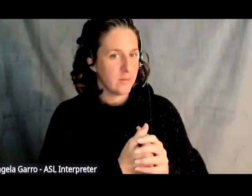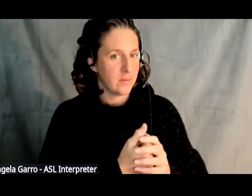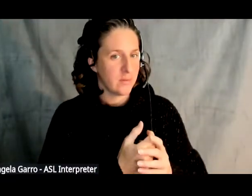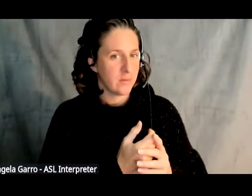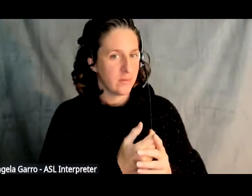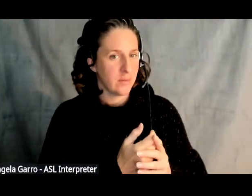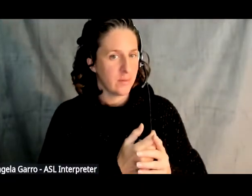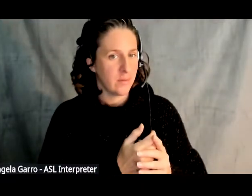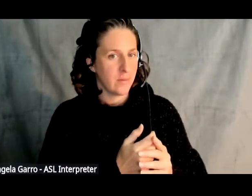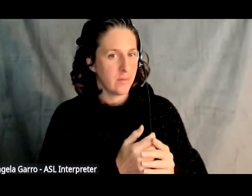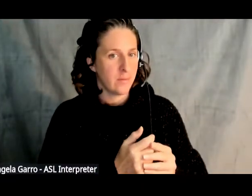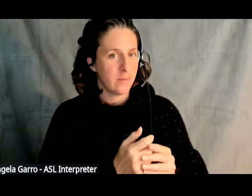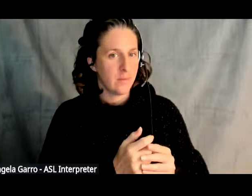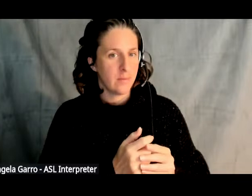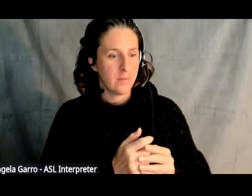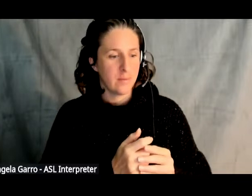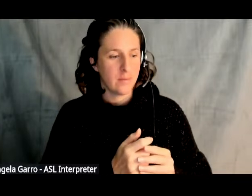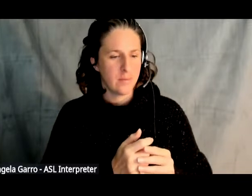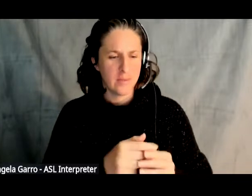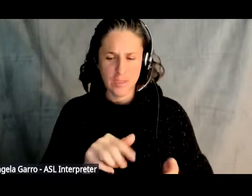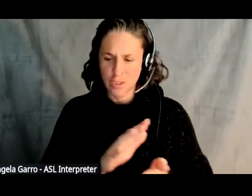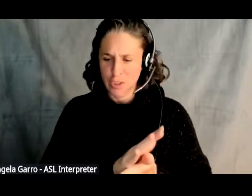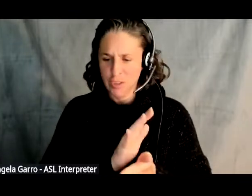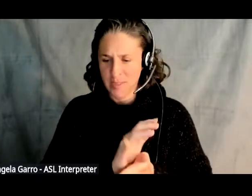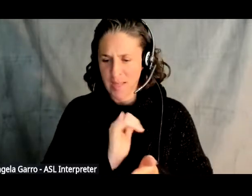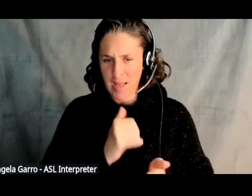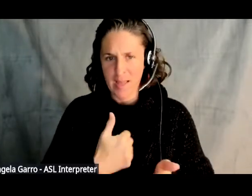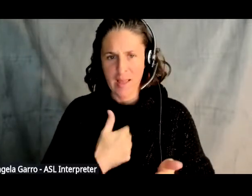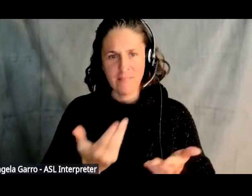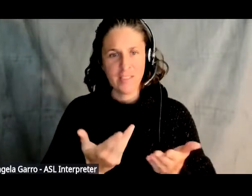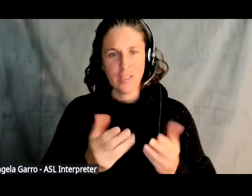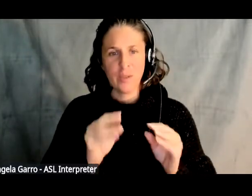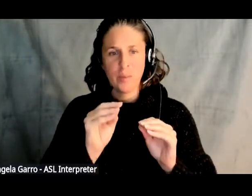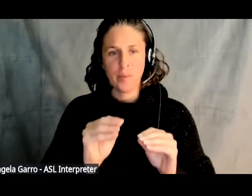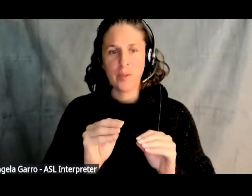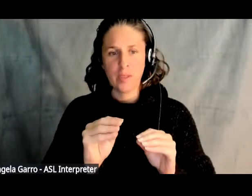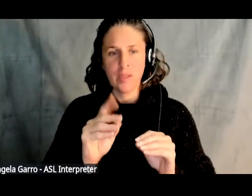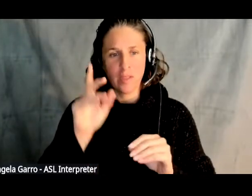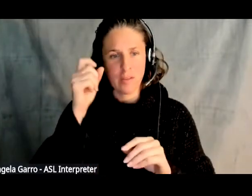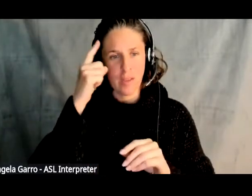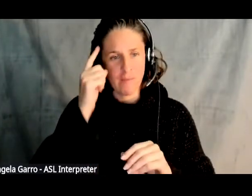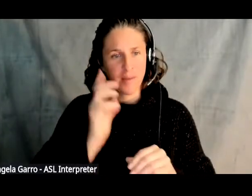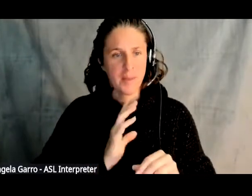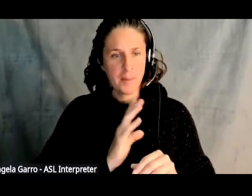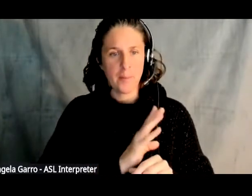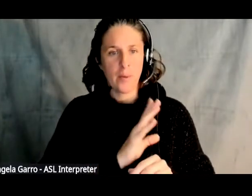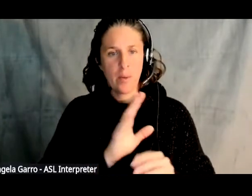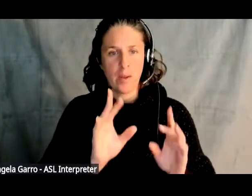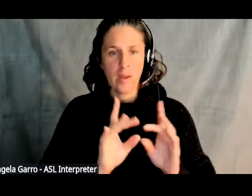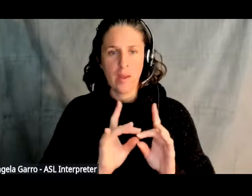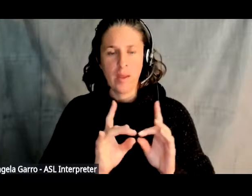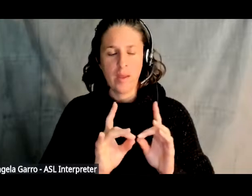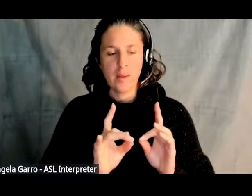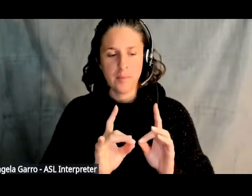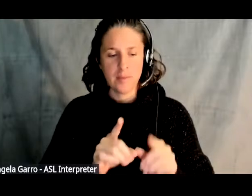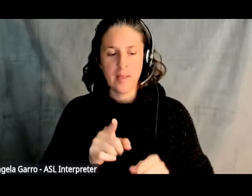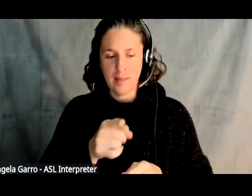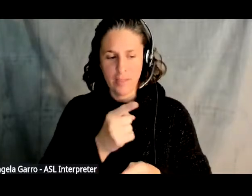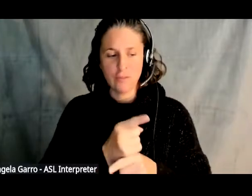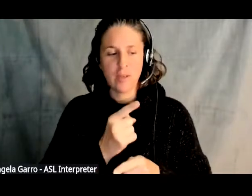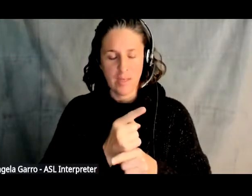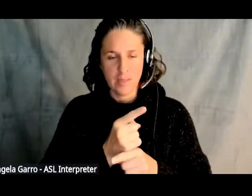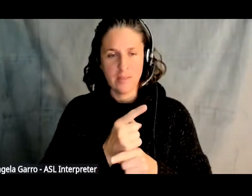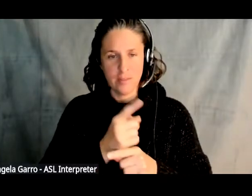The little sheet I have here, put the governing board comments. I can't. That is correct. Governing